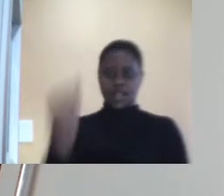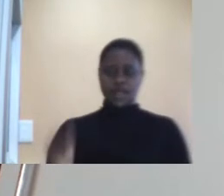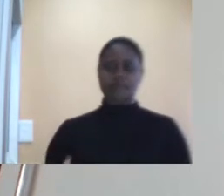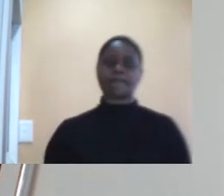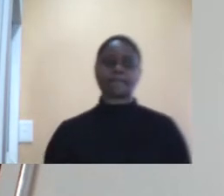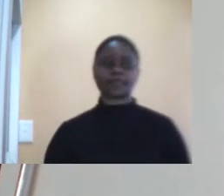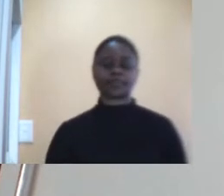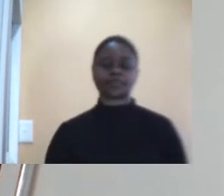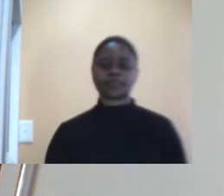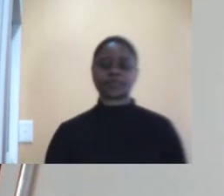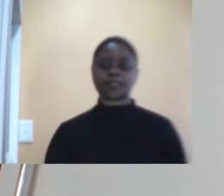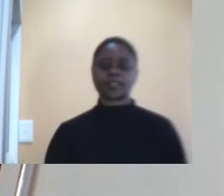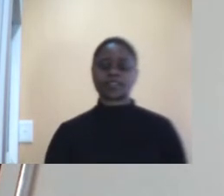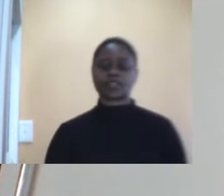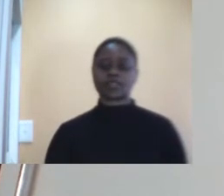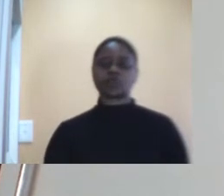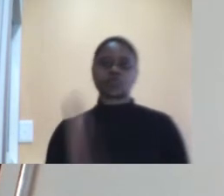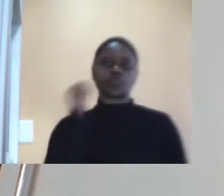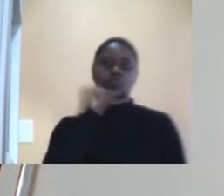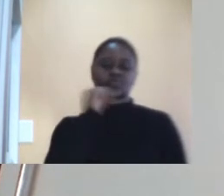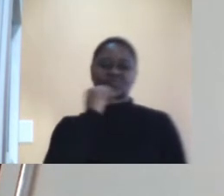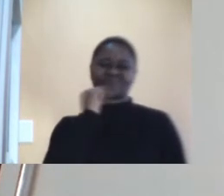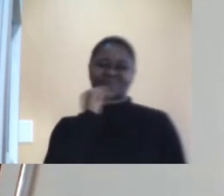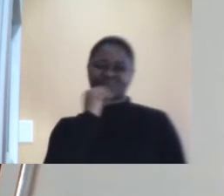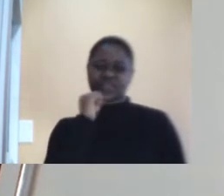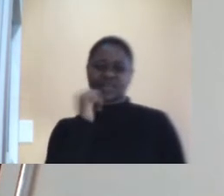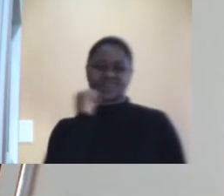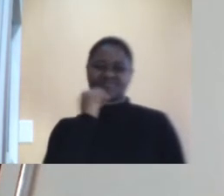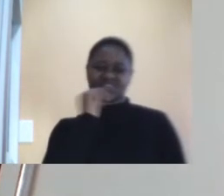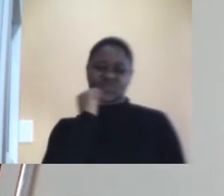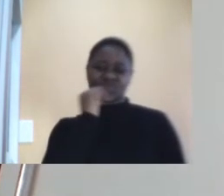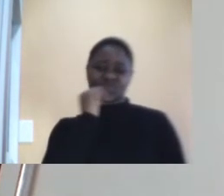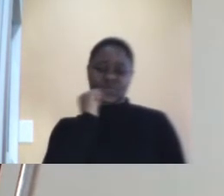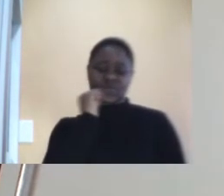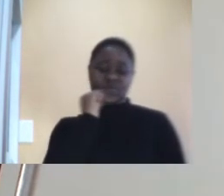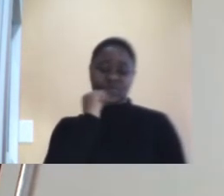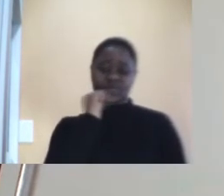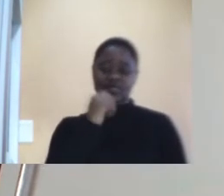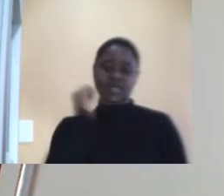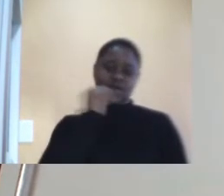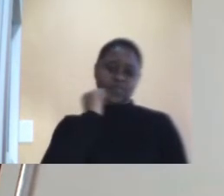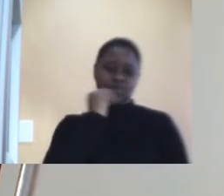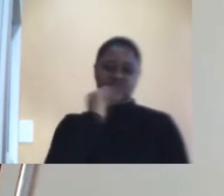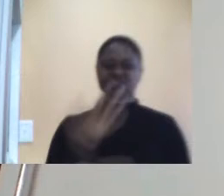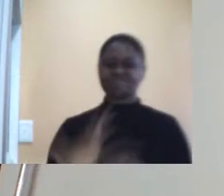for... No. I'm wrong. I'm sorry. My apologies.